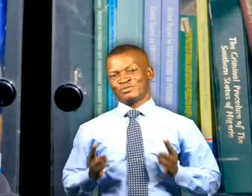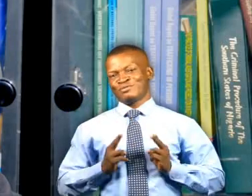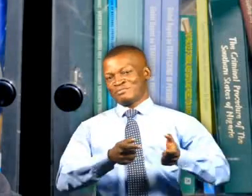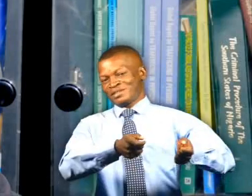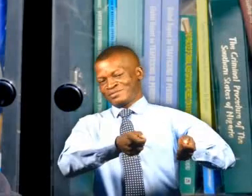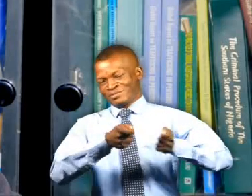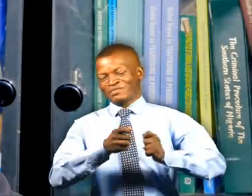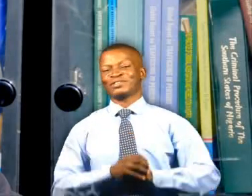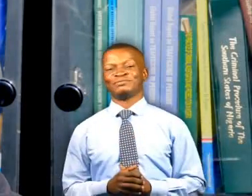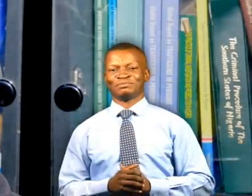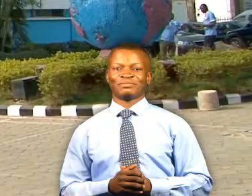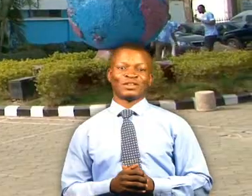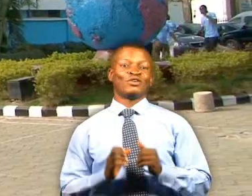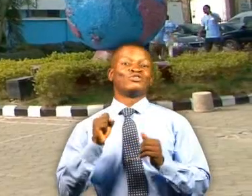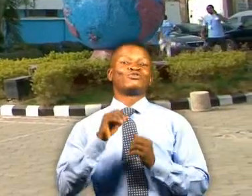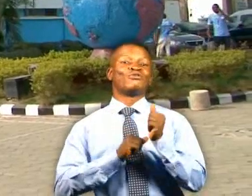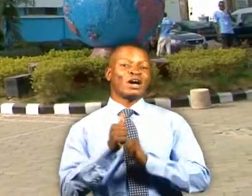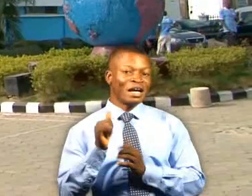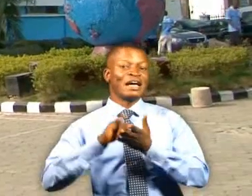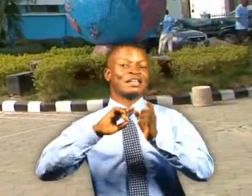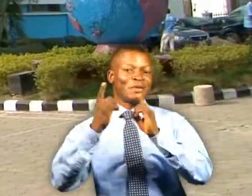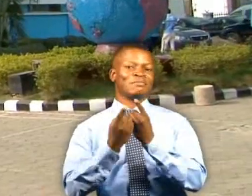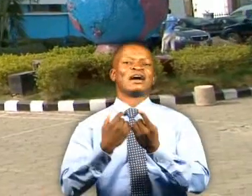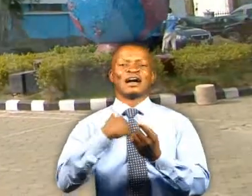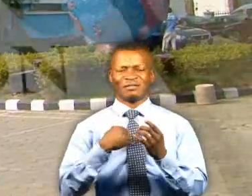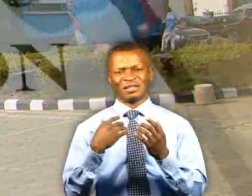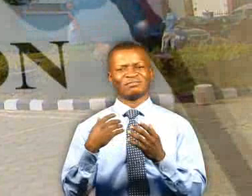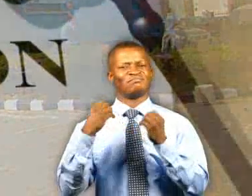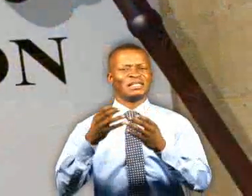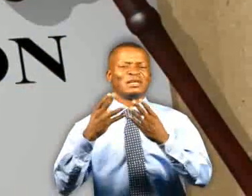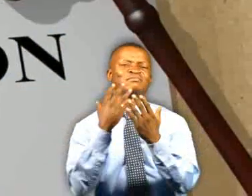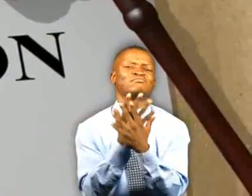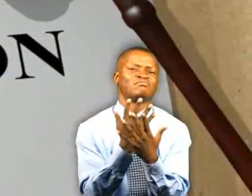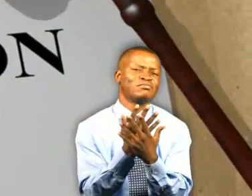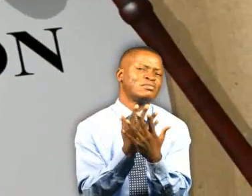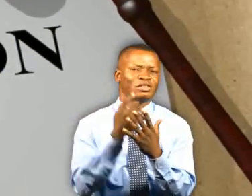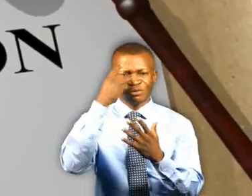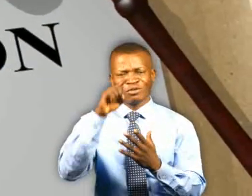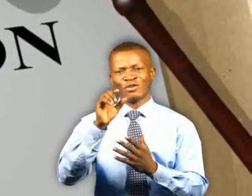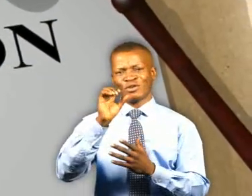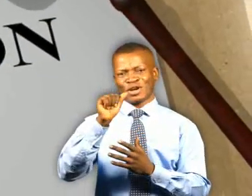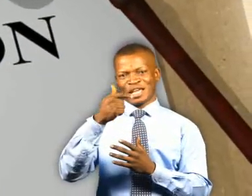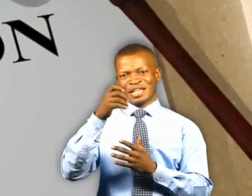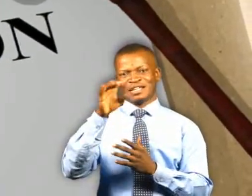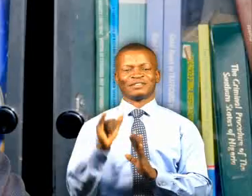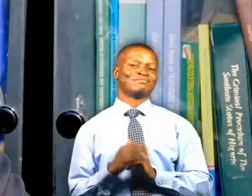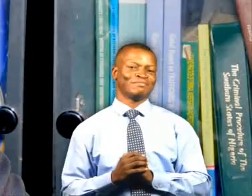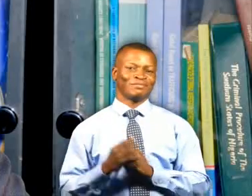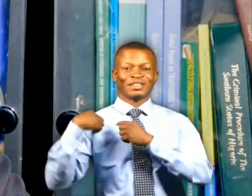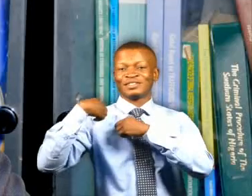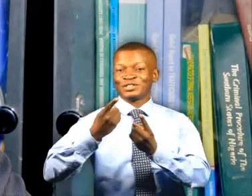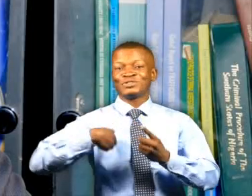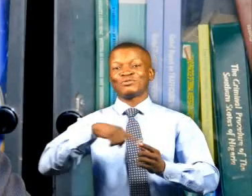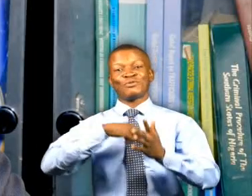of human trafficking. So far, the department has secured several convictions for the agency.